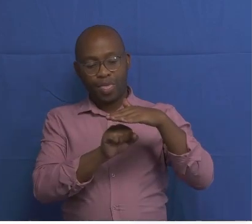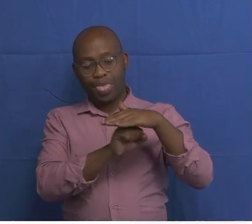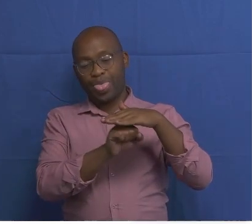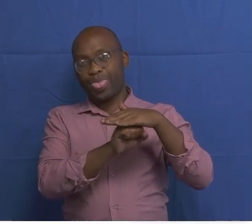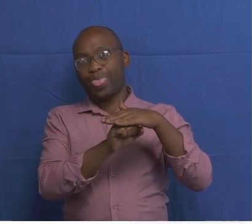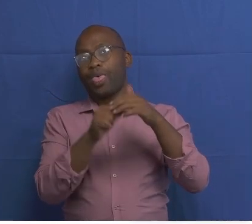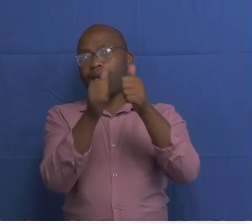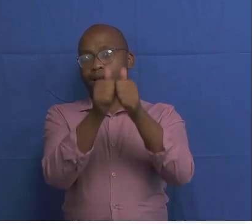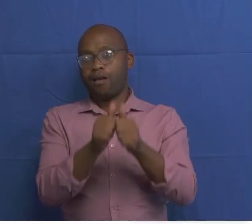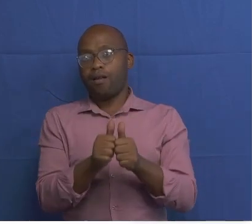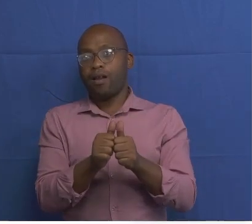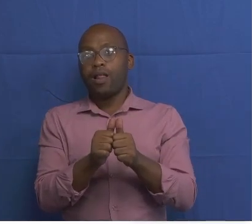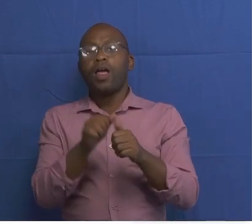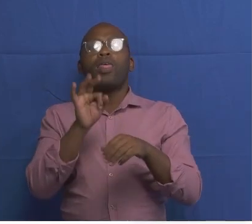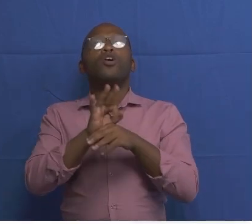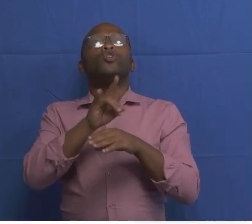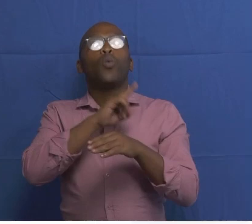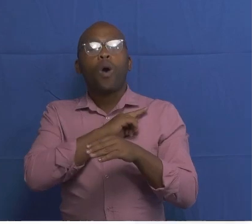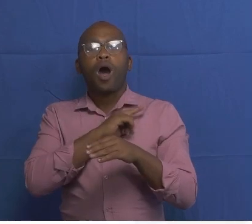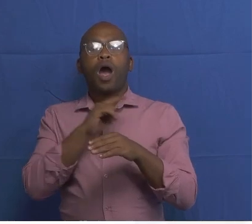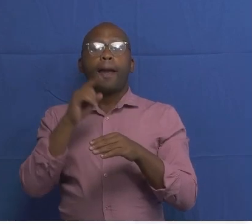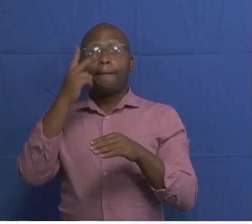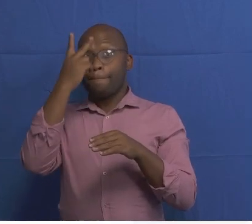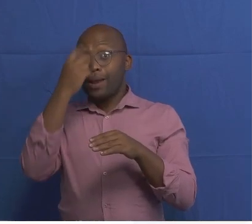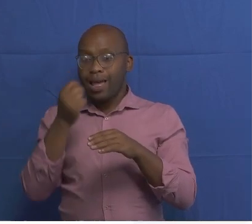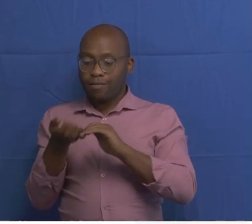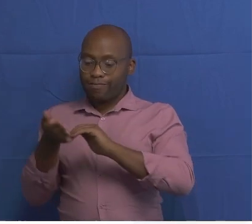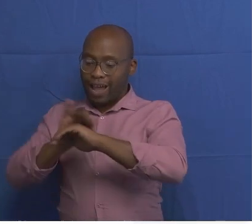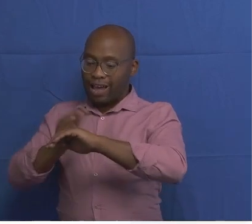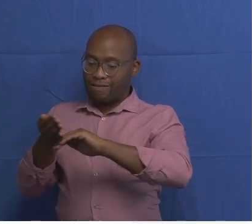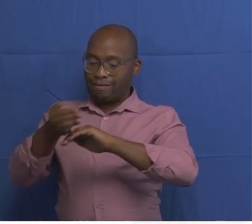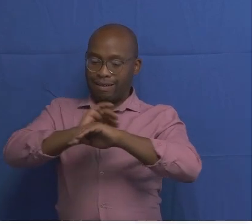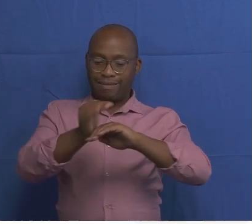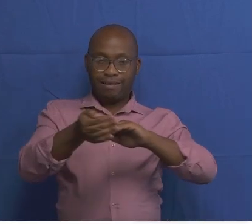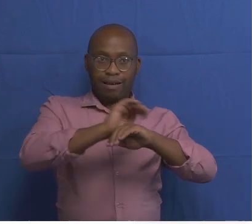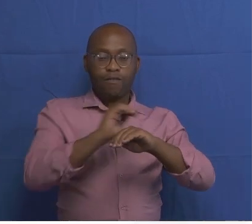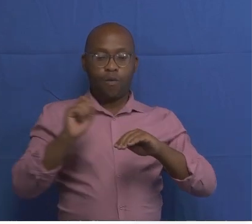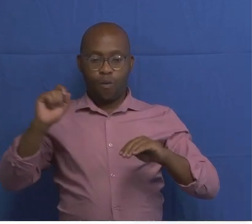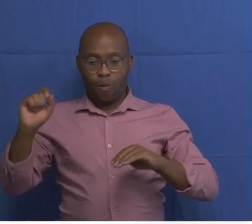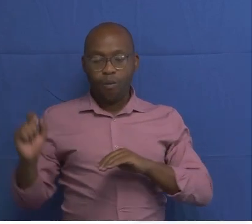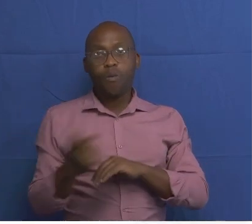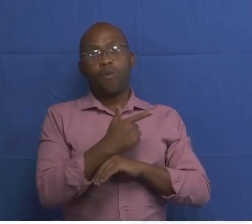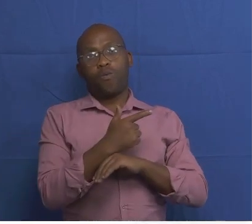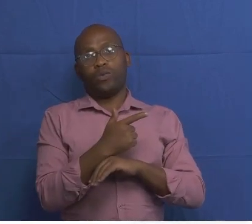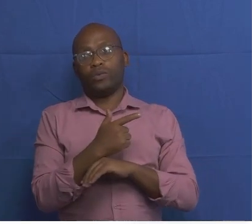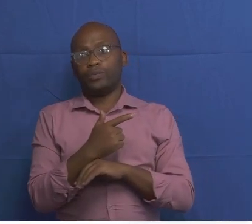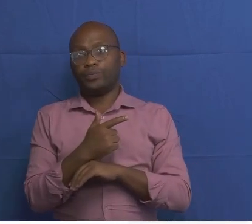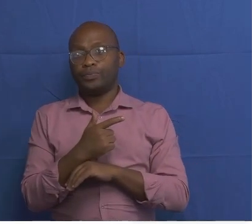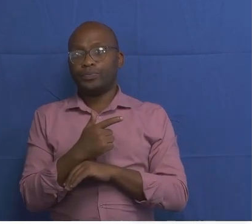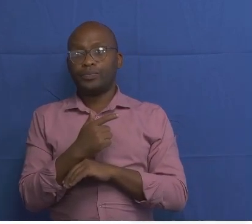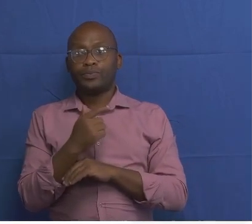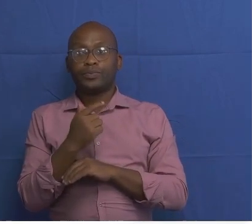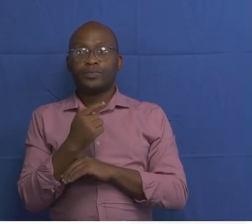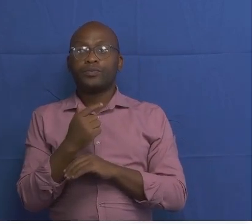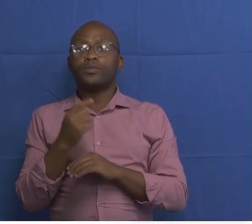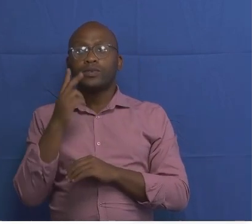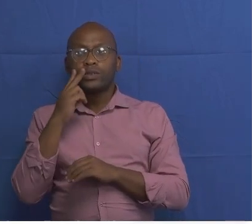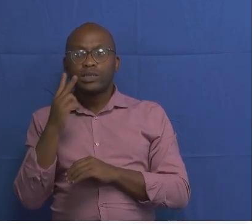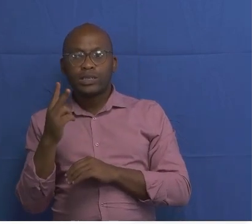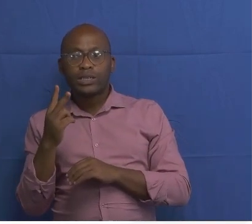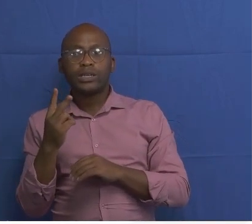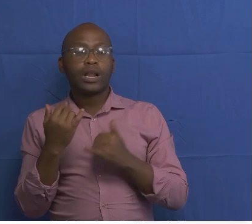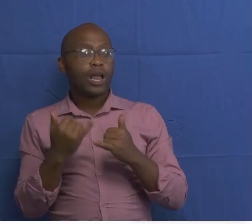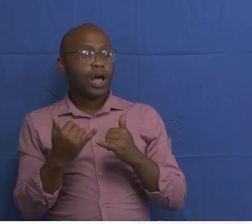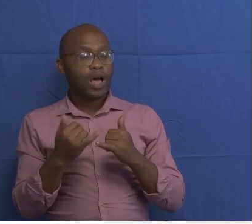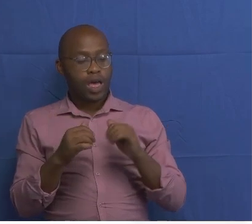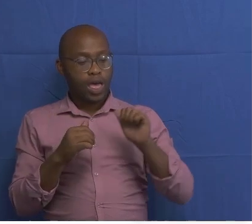masked in the phenotype of the F1 generation. The second diagram, which is pair B, they are just interchanged here, where now